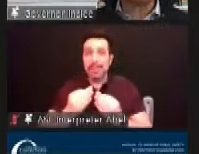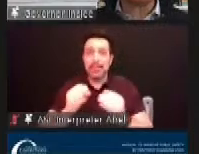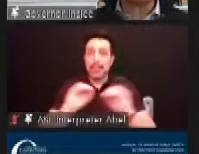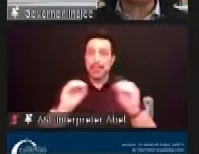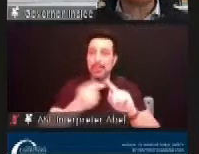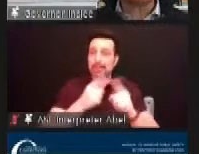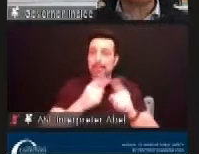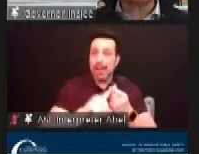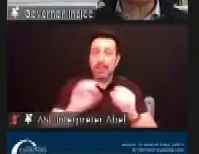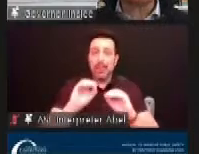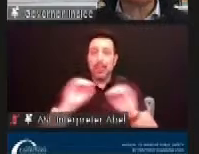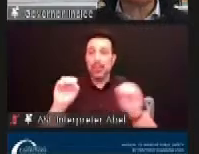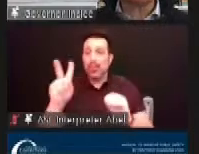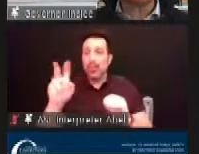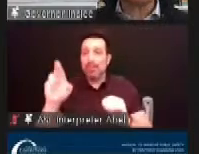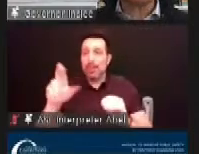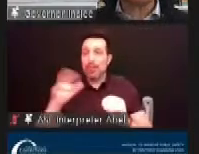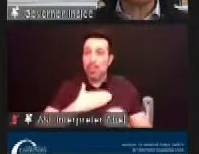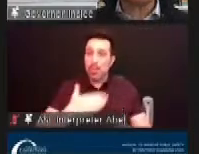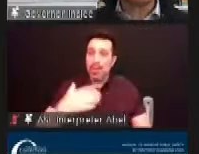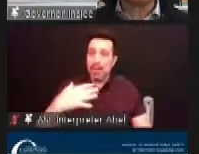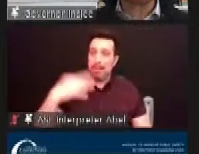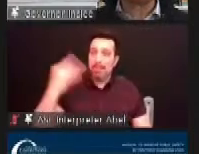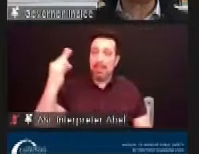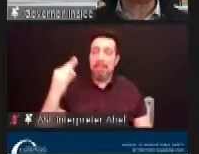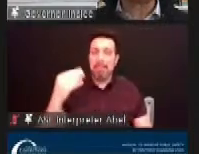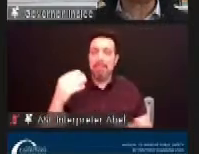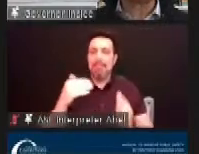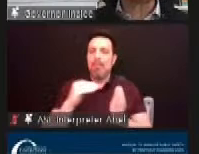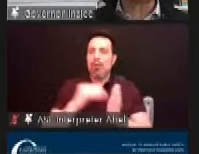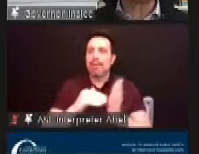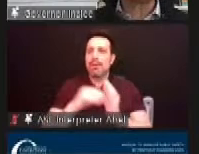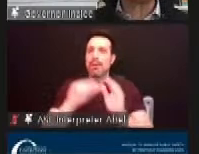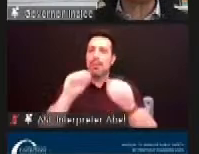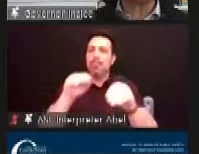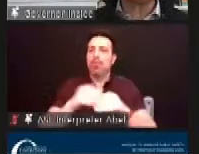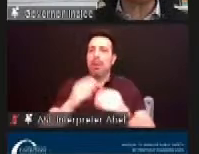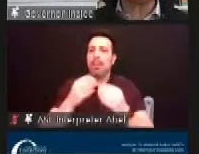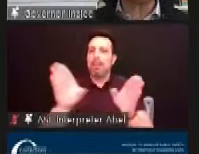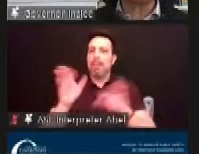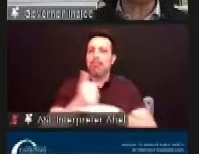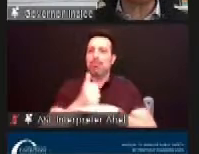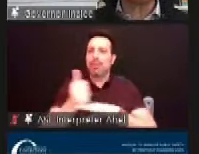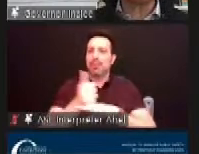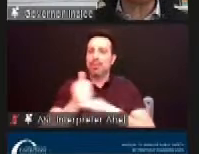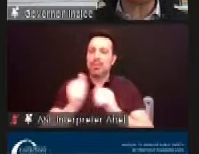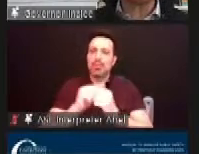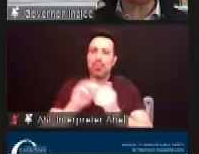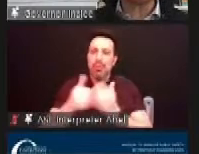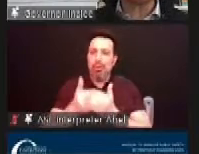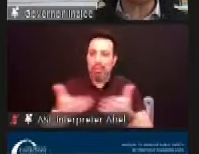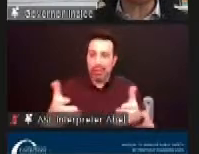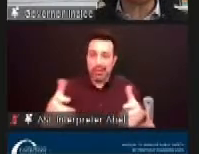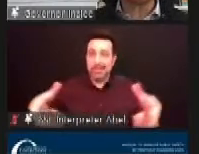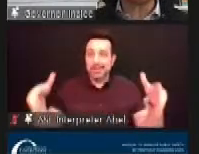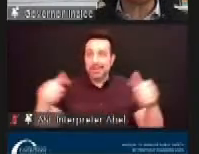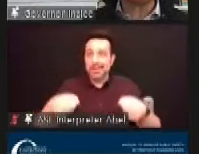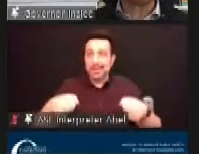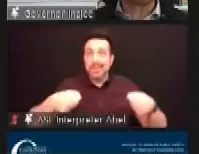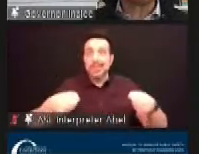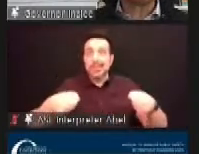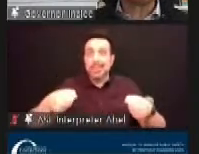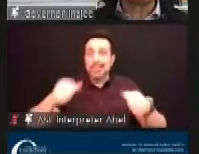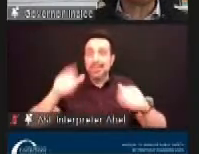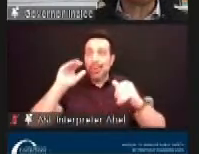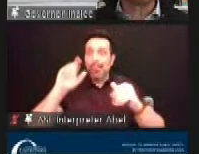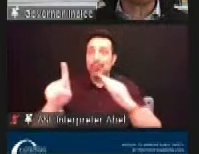or vendors that are willing to pick them up, they're often placed on public transportation with all their belongings with the hope that they'll show up where they're